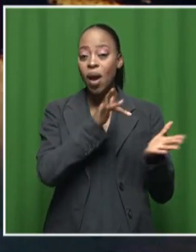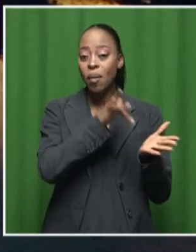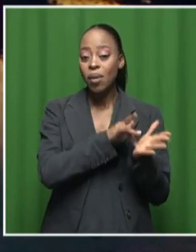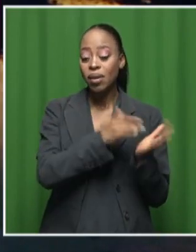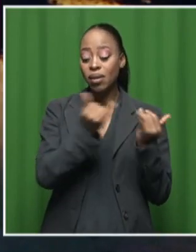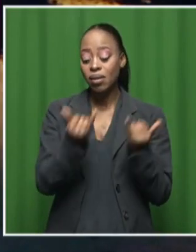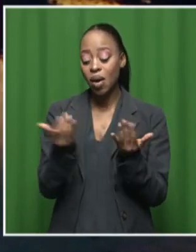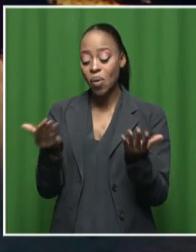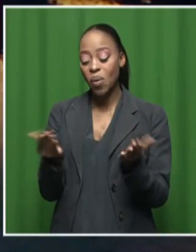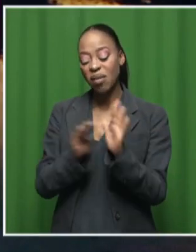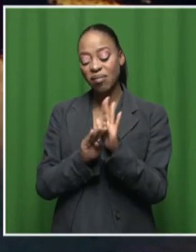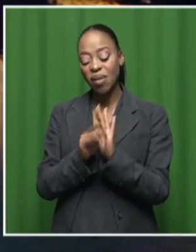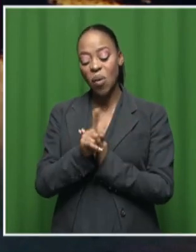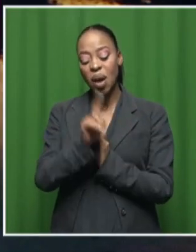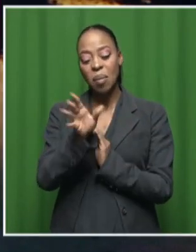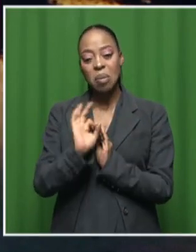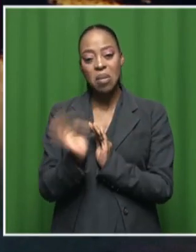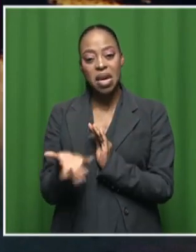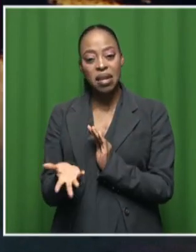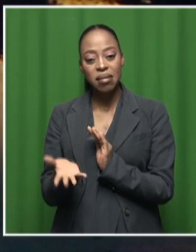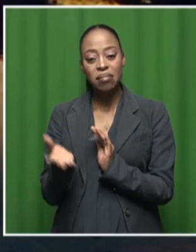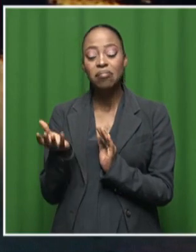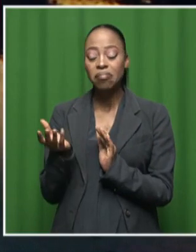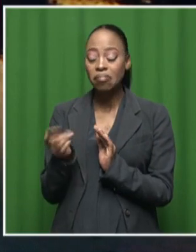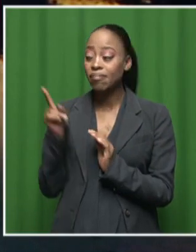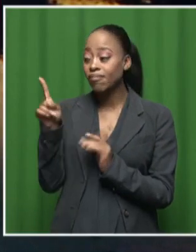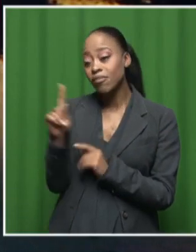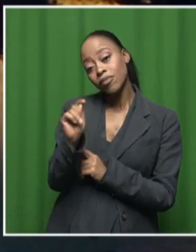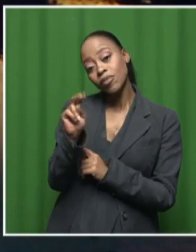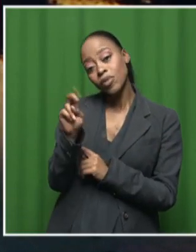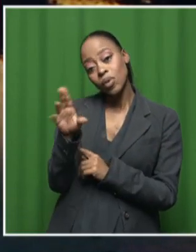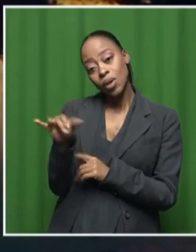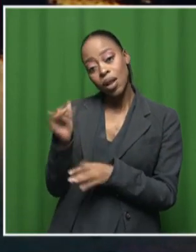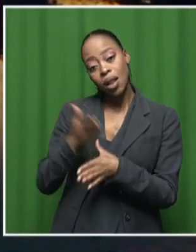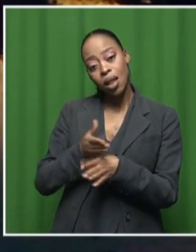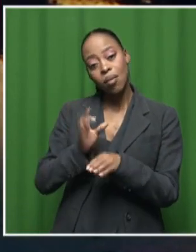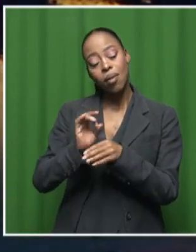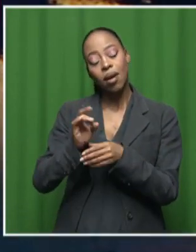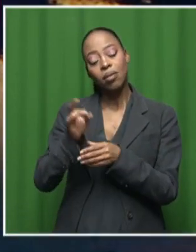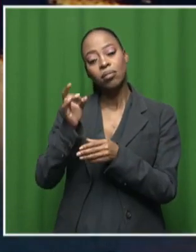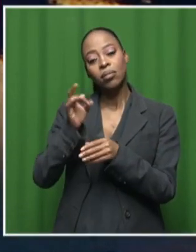improving 1% is what the figures say. That's Labour consultant Tony Healy discussing what that means for the country.